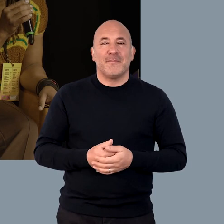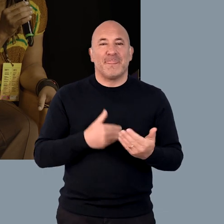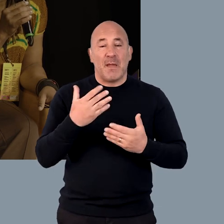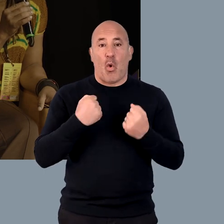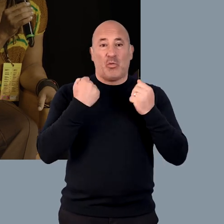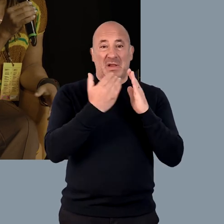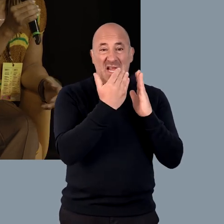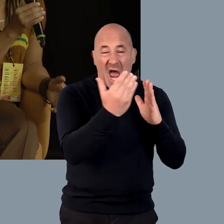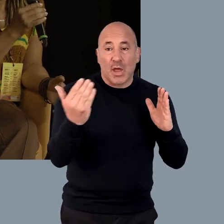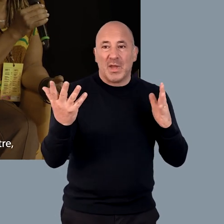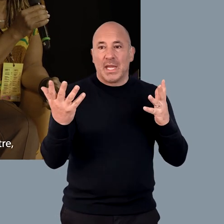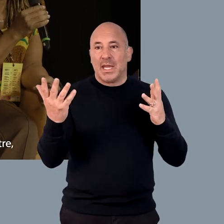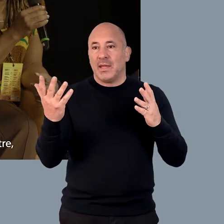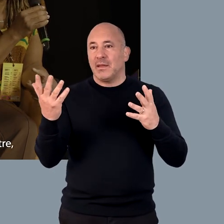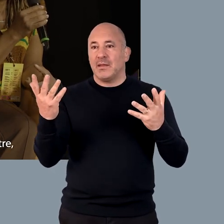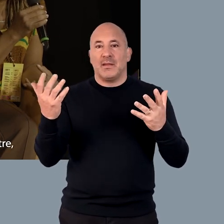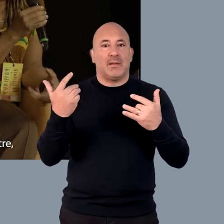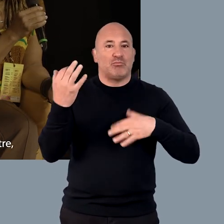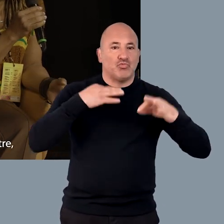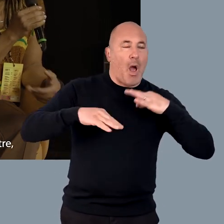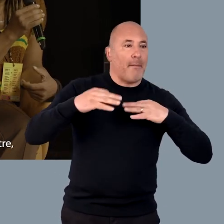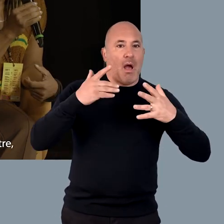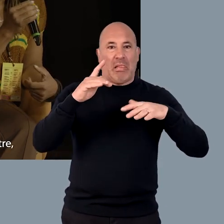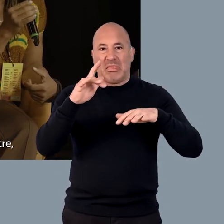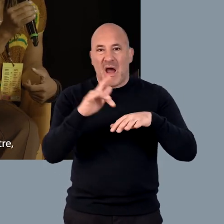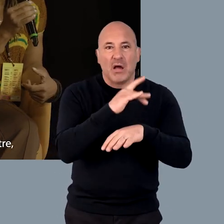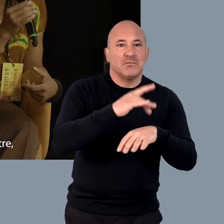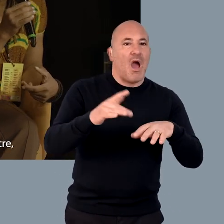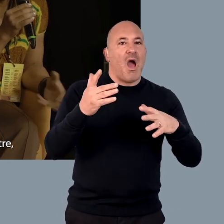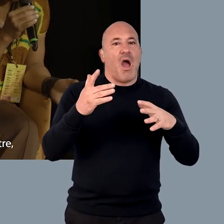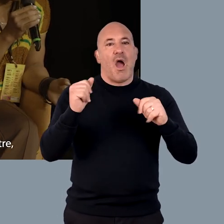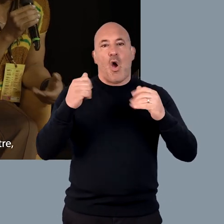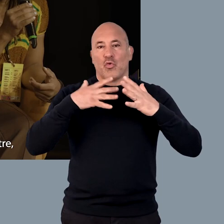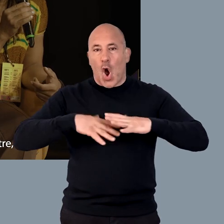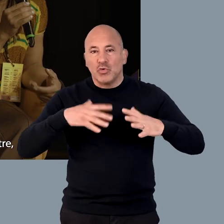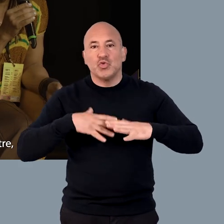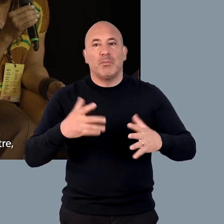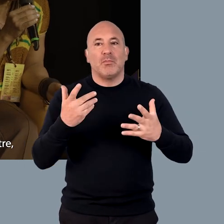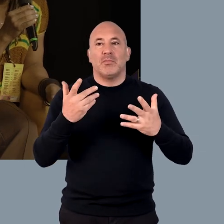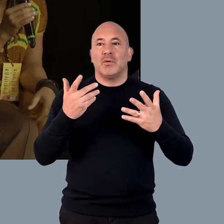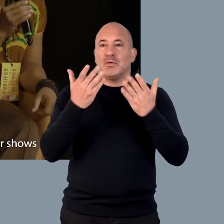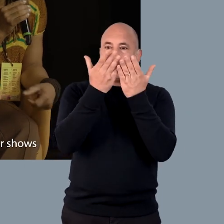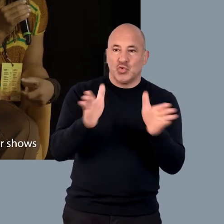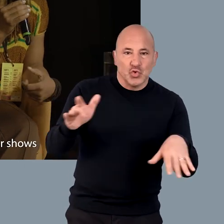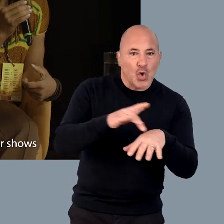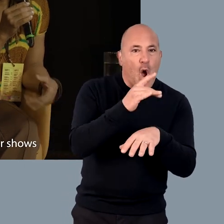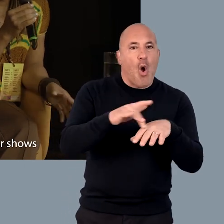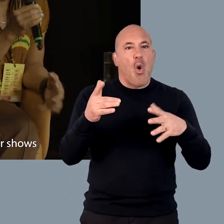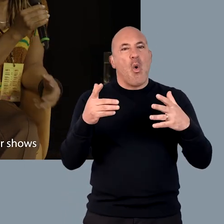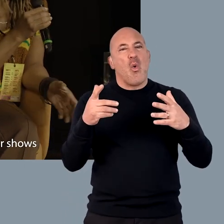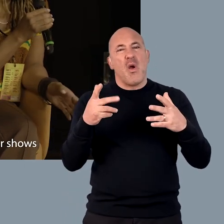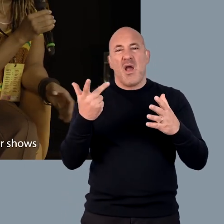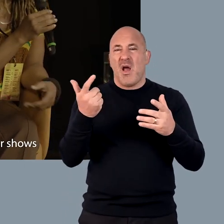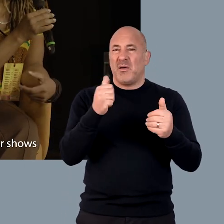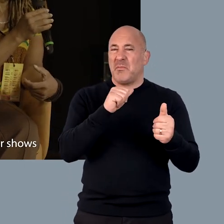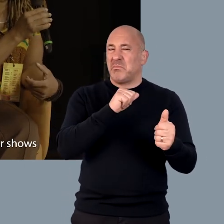there it was. You just, you had your gallery, you had your dramas, you had your theatre, you found